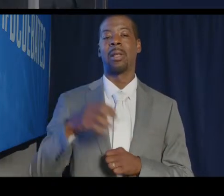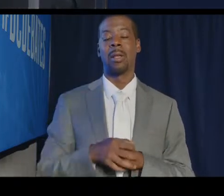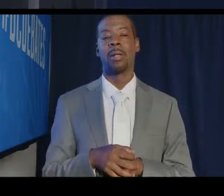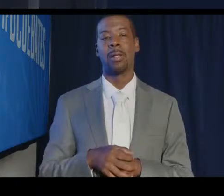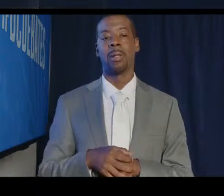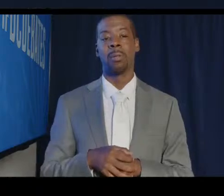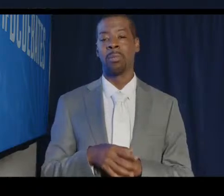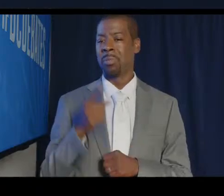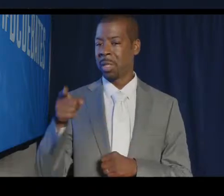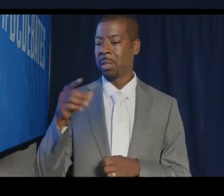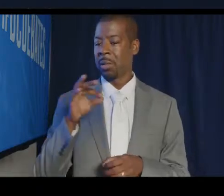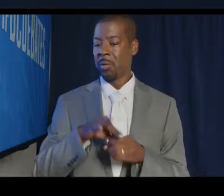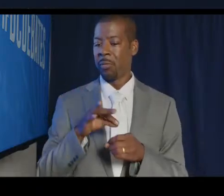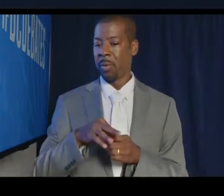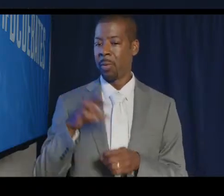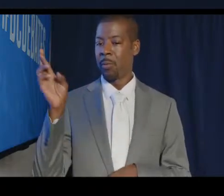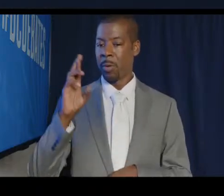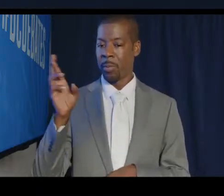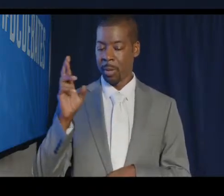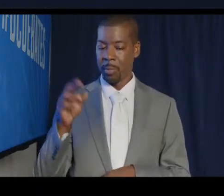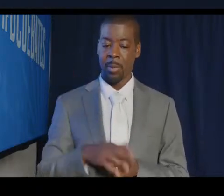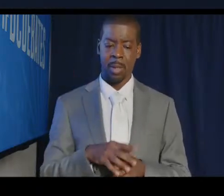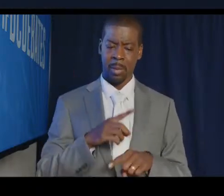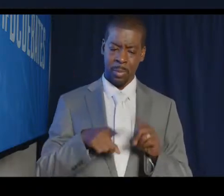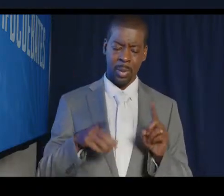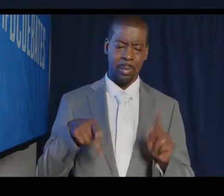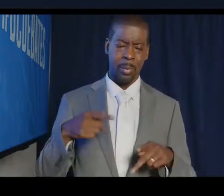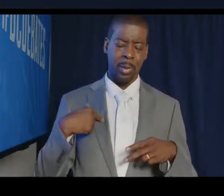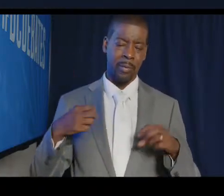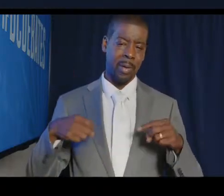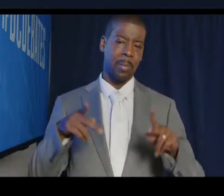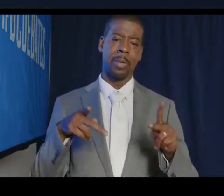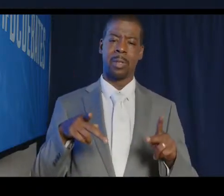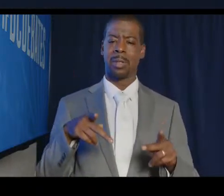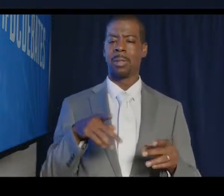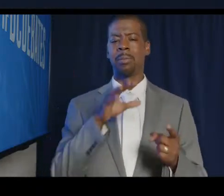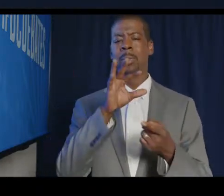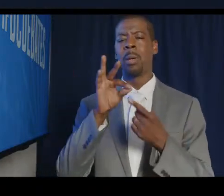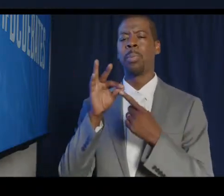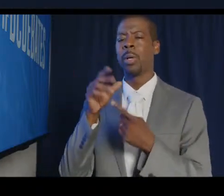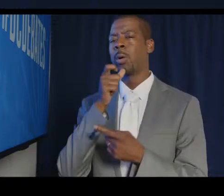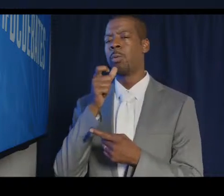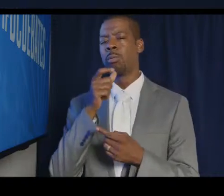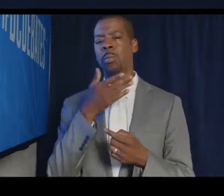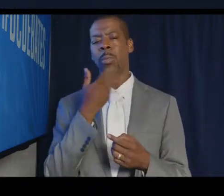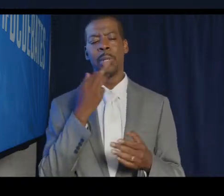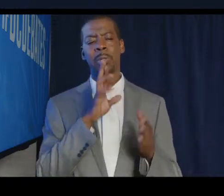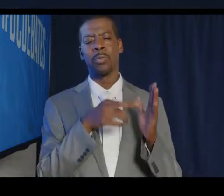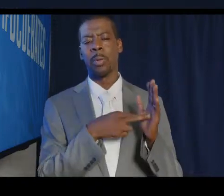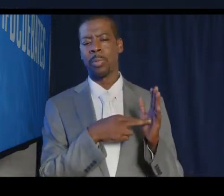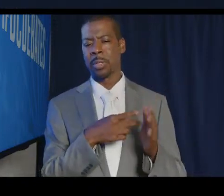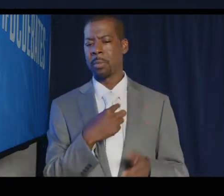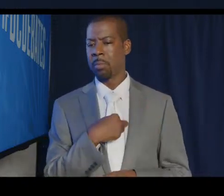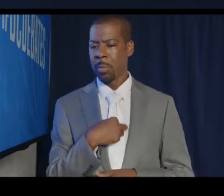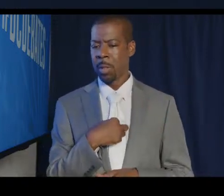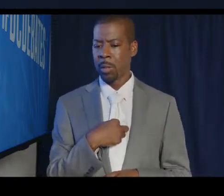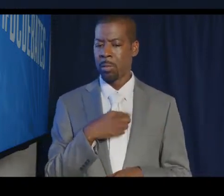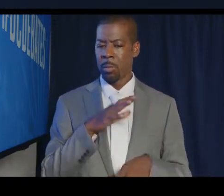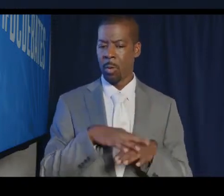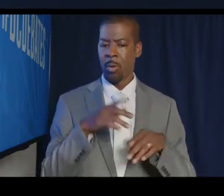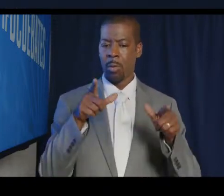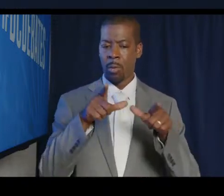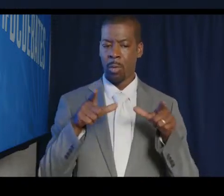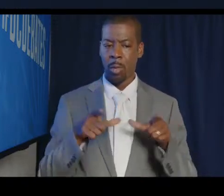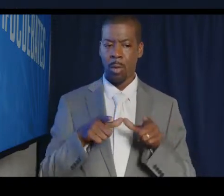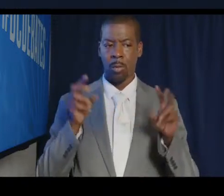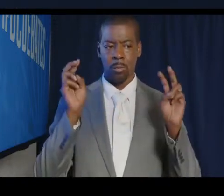local side of things, people have an opportunity to pick a candidate that they feel best represents them on issues related to local issues. And I would